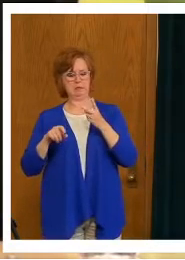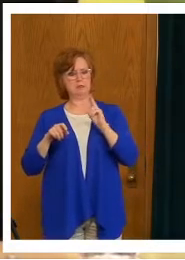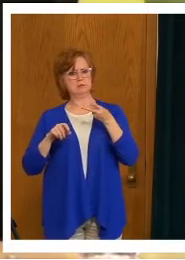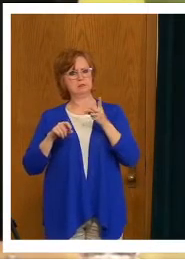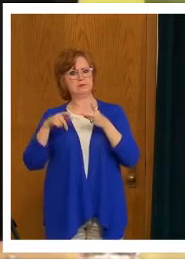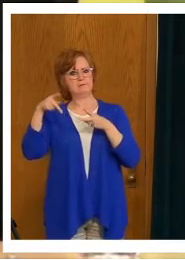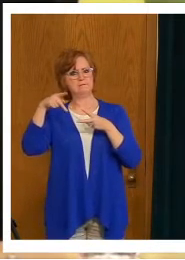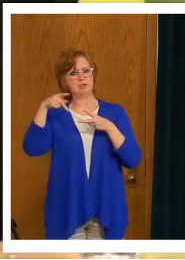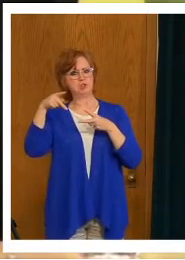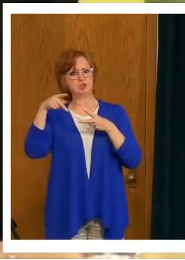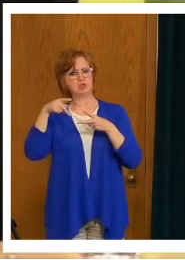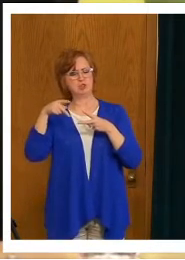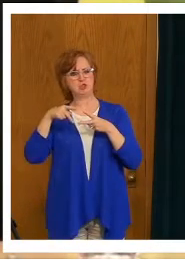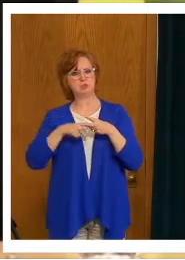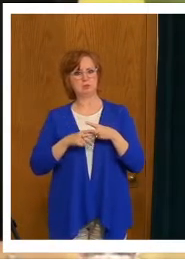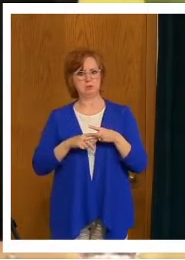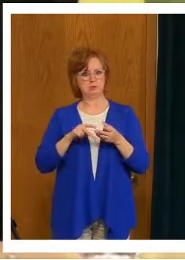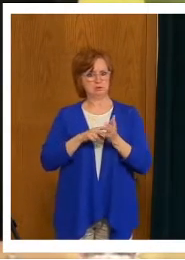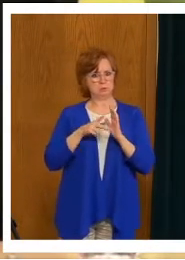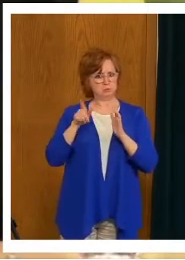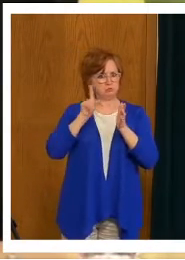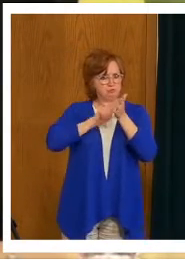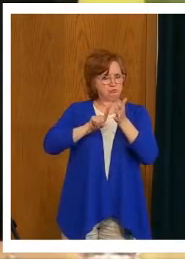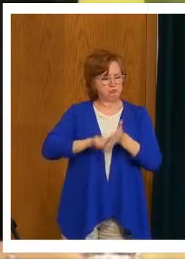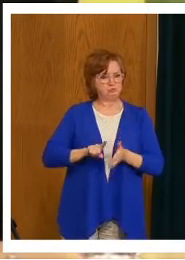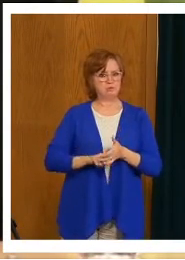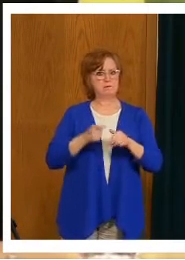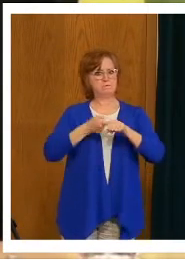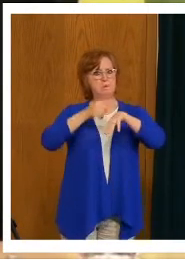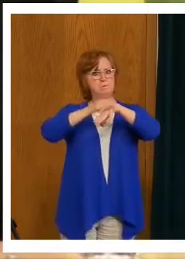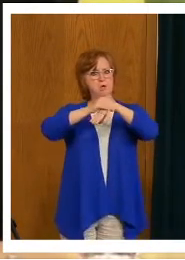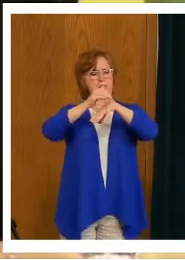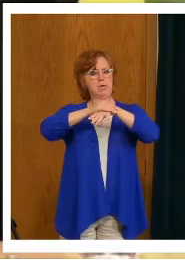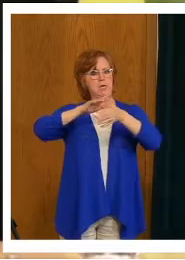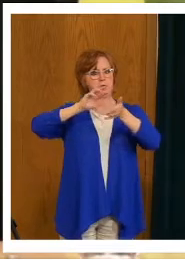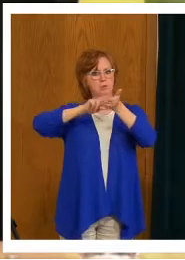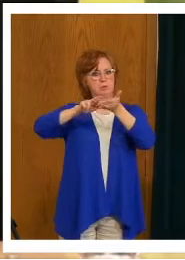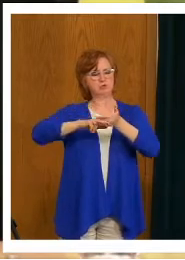you were looking at is back, or I guess what is that statement based on?